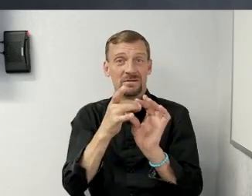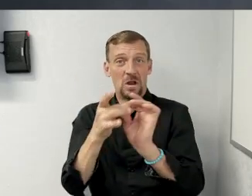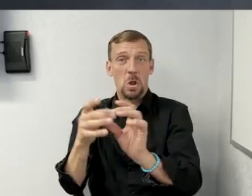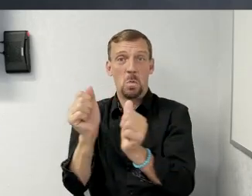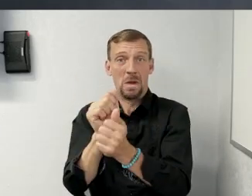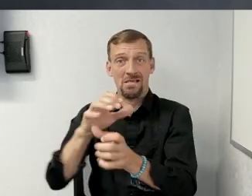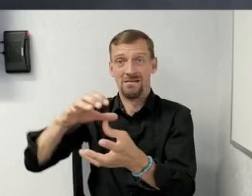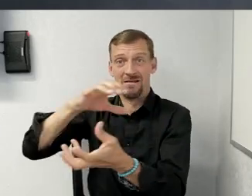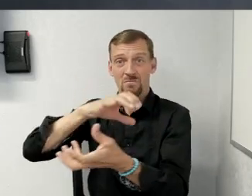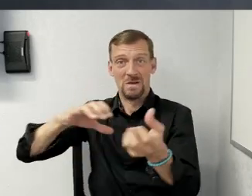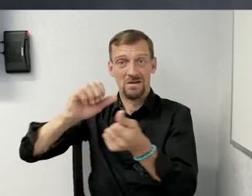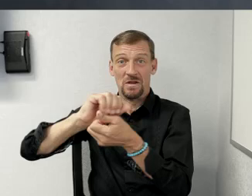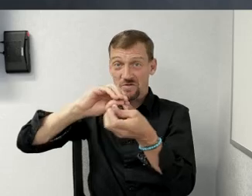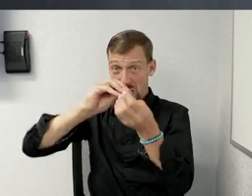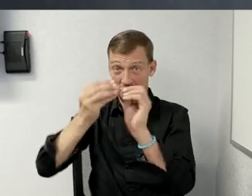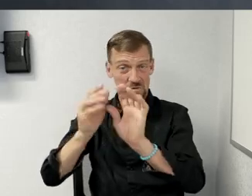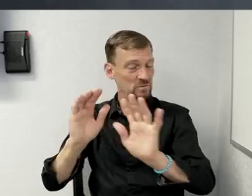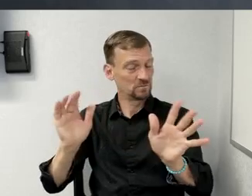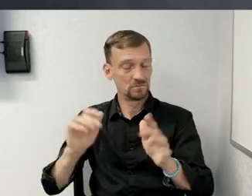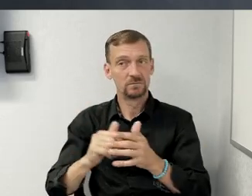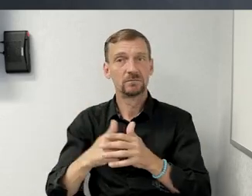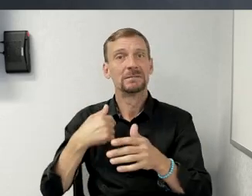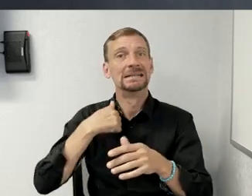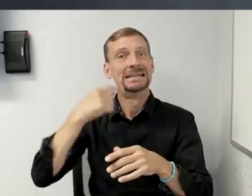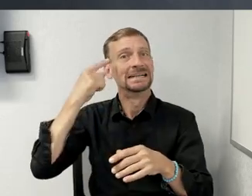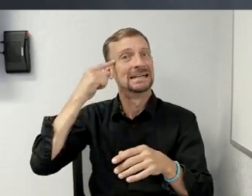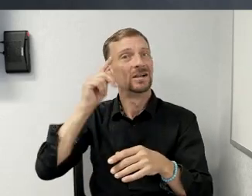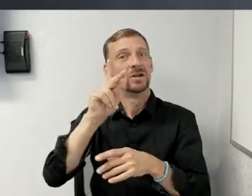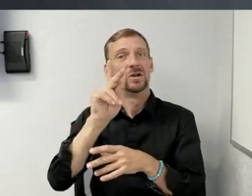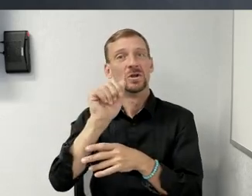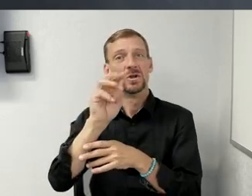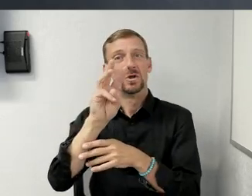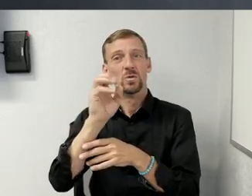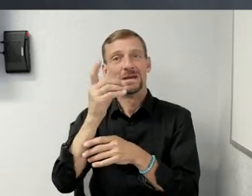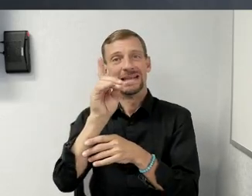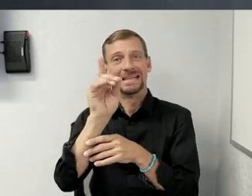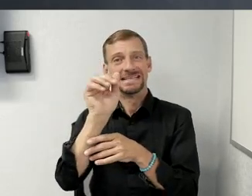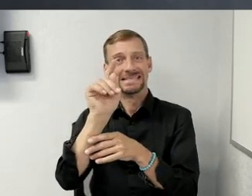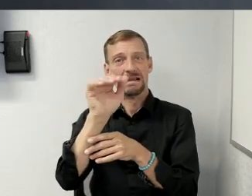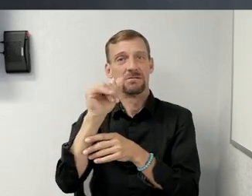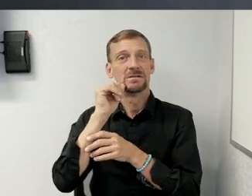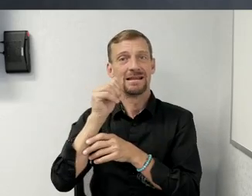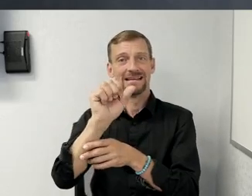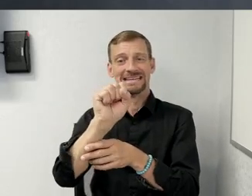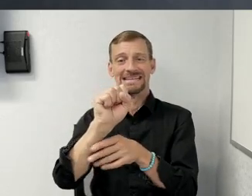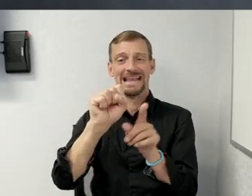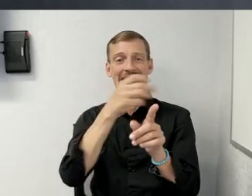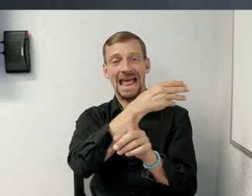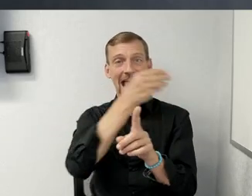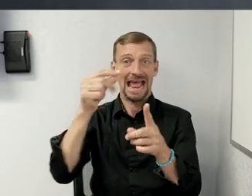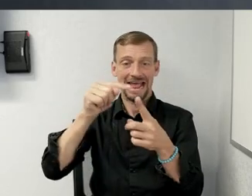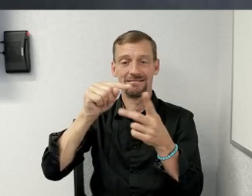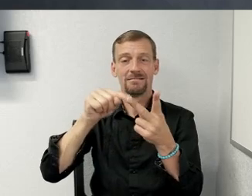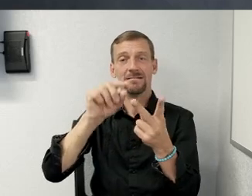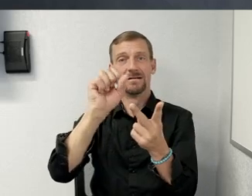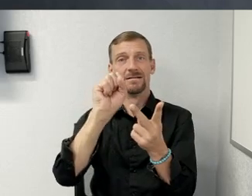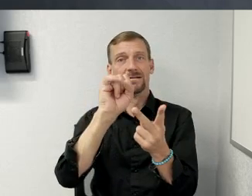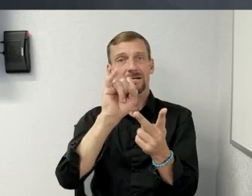that mix. So it really is Kaweah Delta and Sierra View that are caring for the majority of the county.